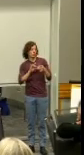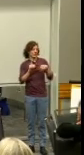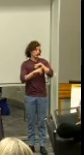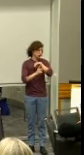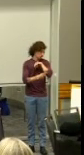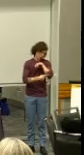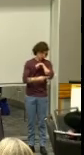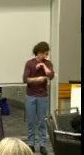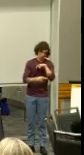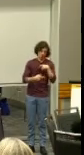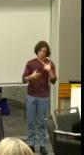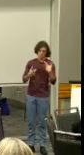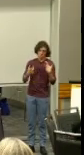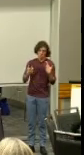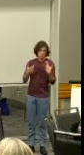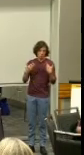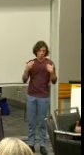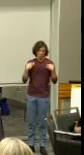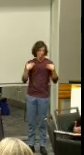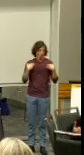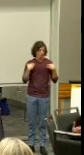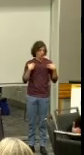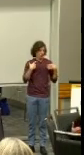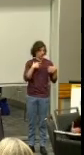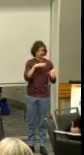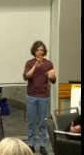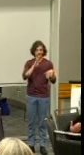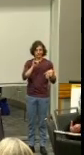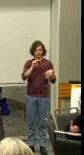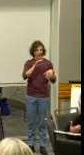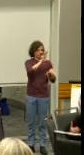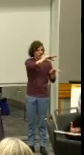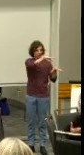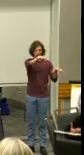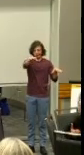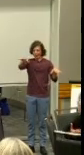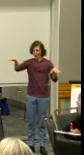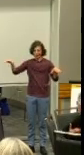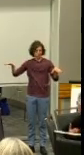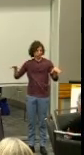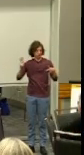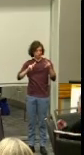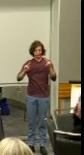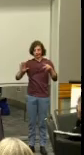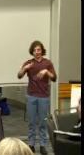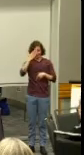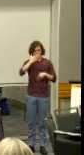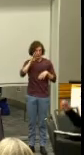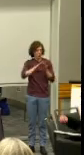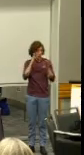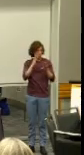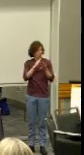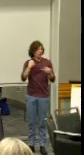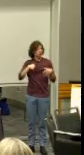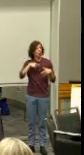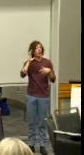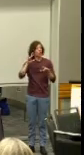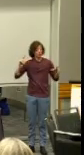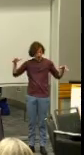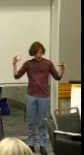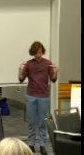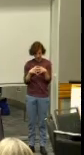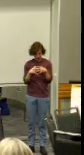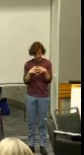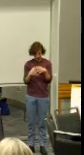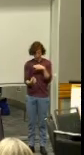So there's just a bunch of individual trash bins, kind of like at everyone's front doors. So we're consolidating that into a single